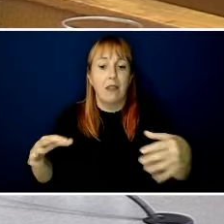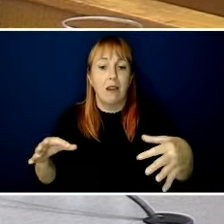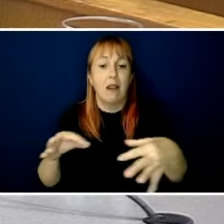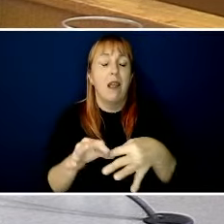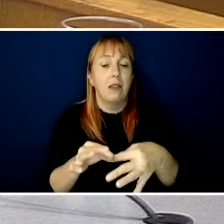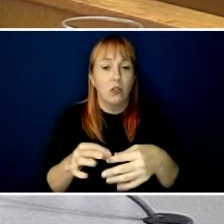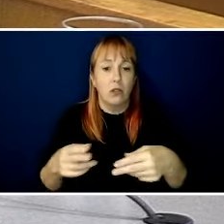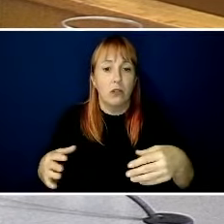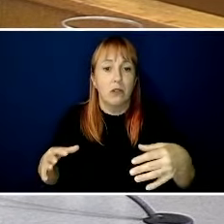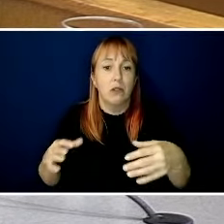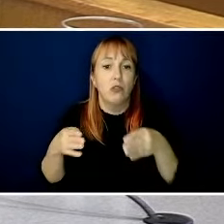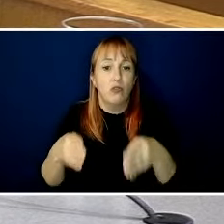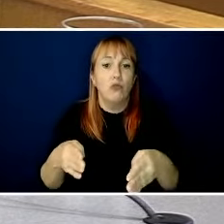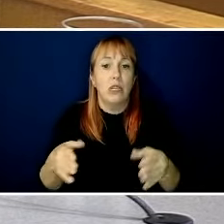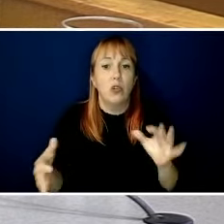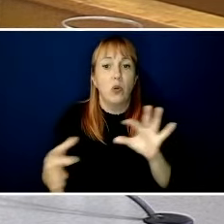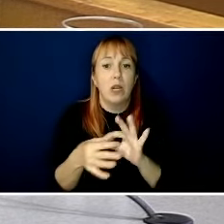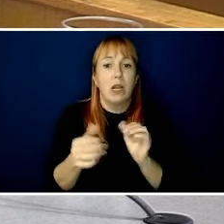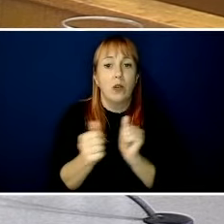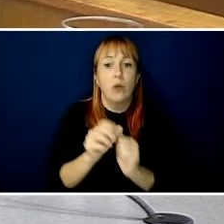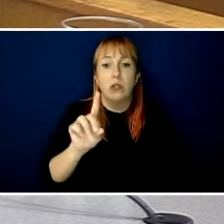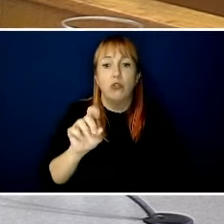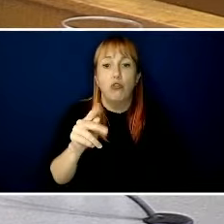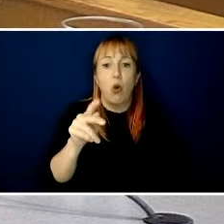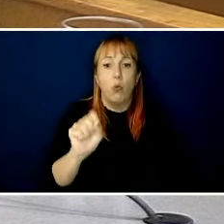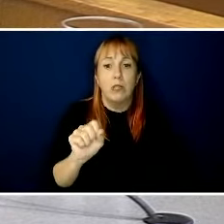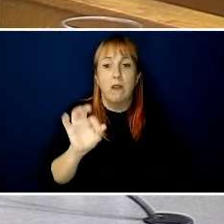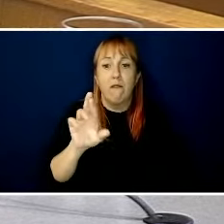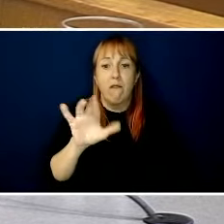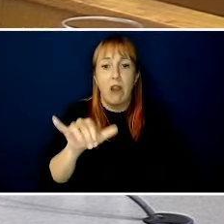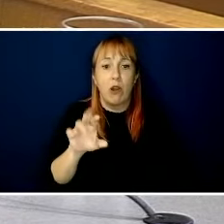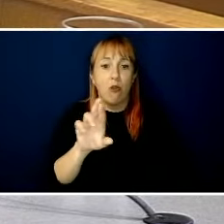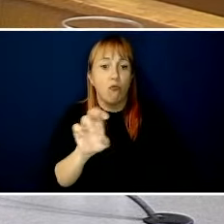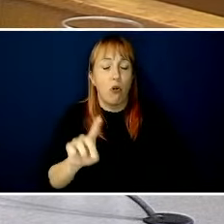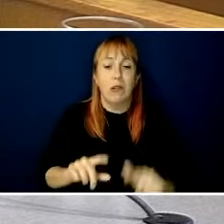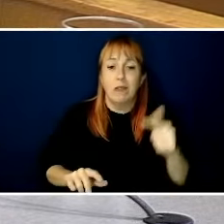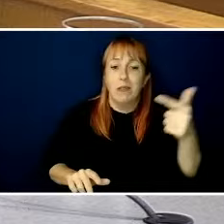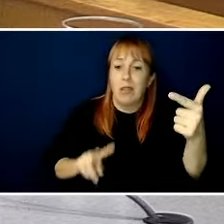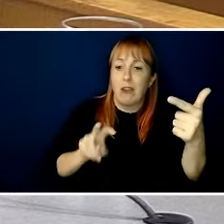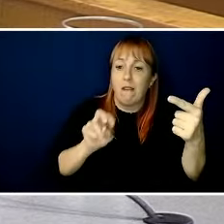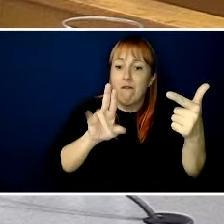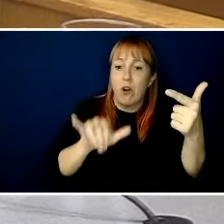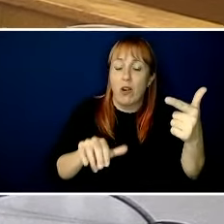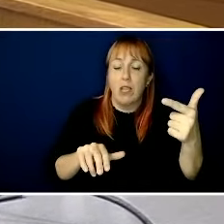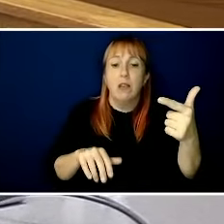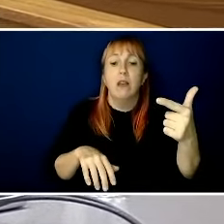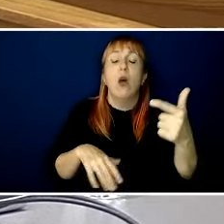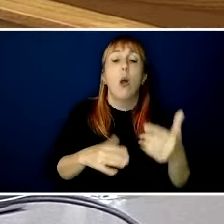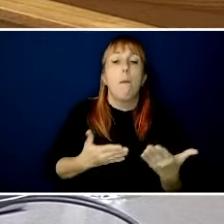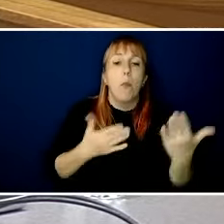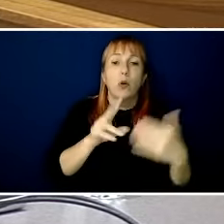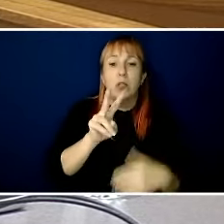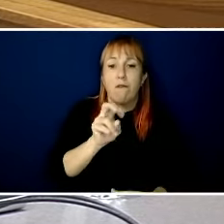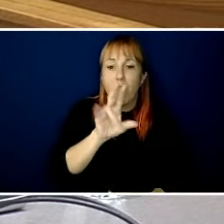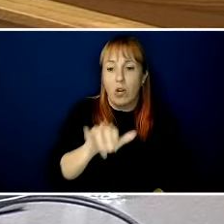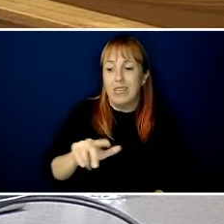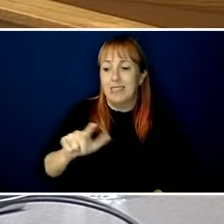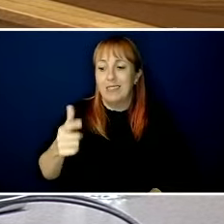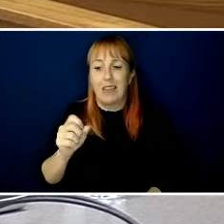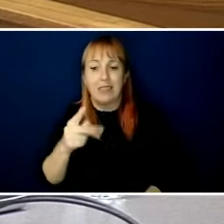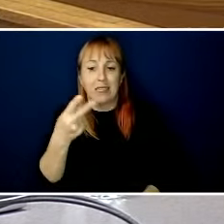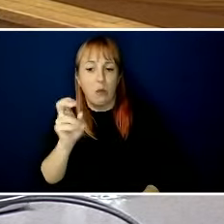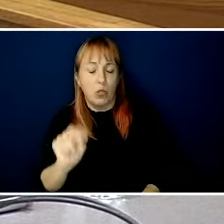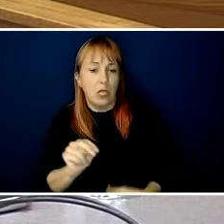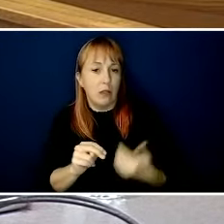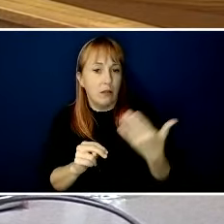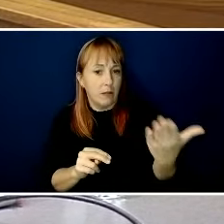Ferry Road. Second. Motion by Varney, second by Stapleton. Councillor, to your motion.